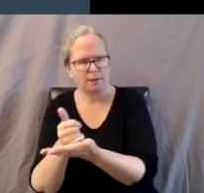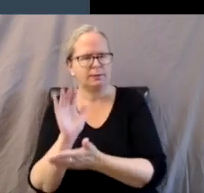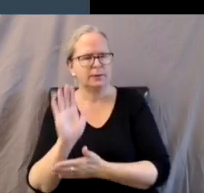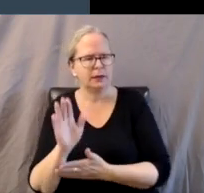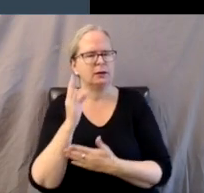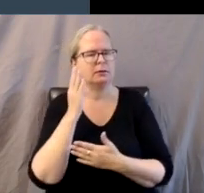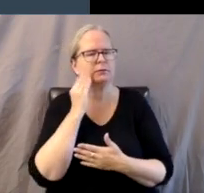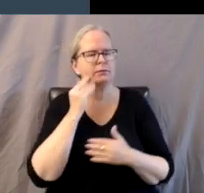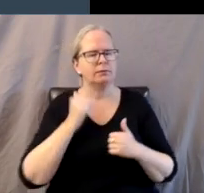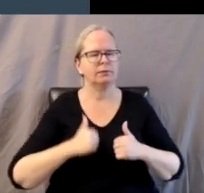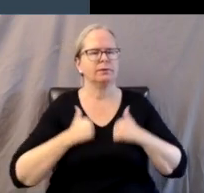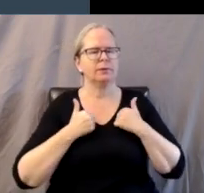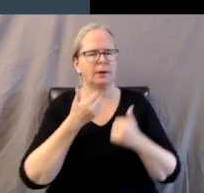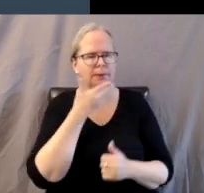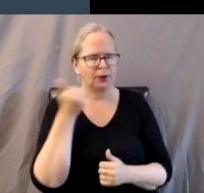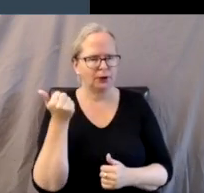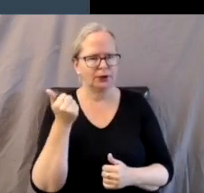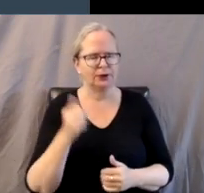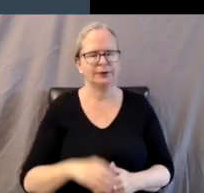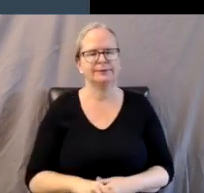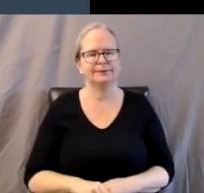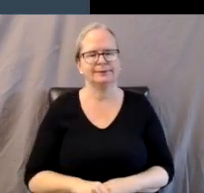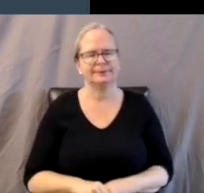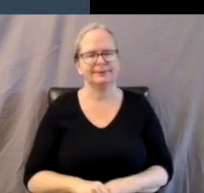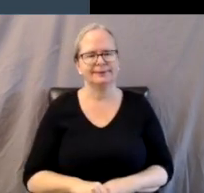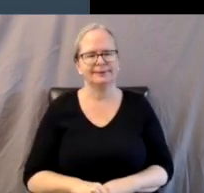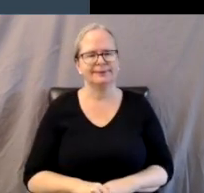So why do we need a basic income?